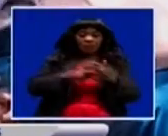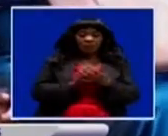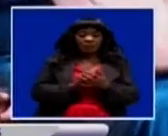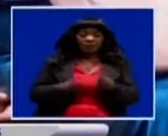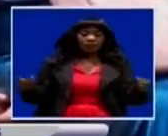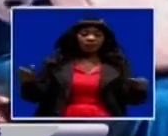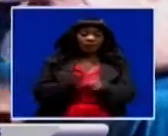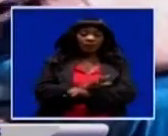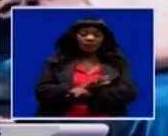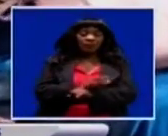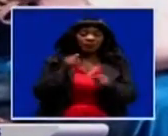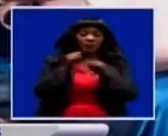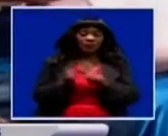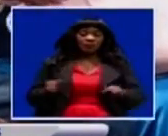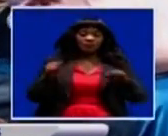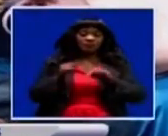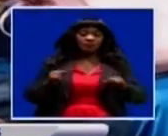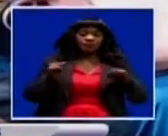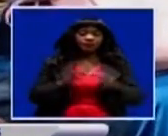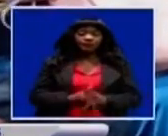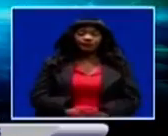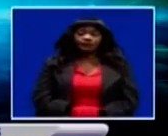fully implemented.